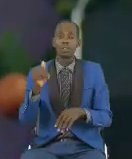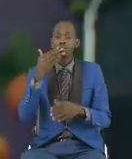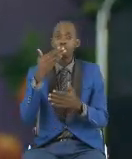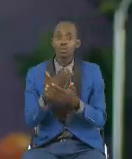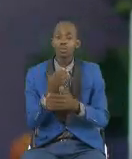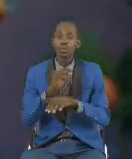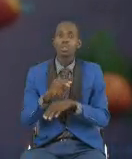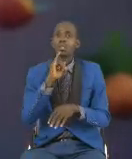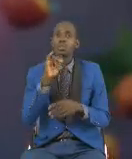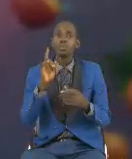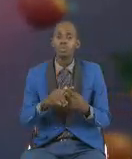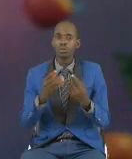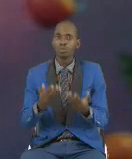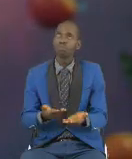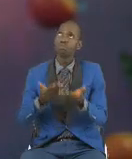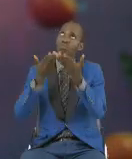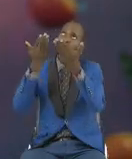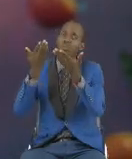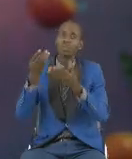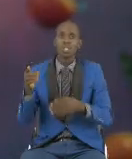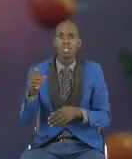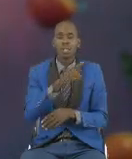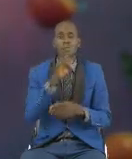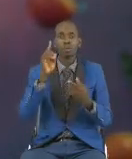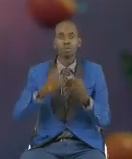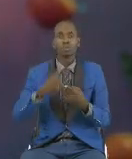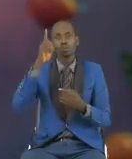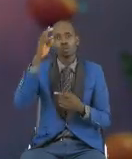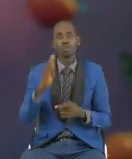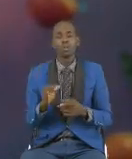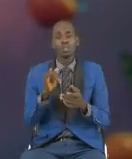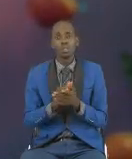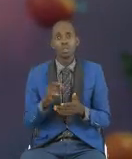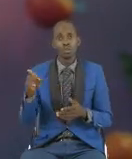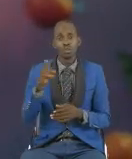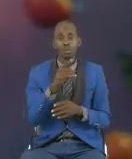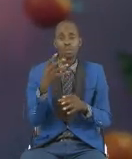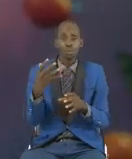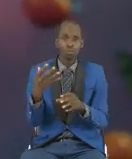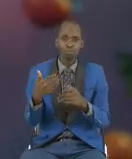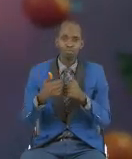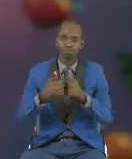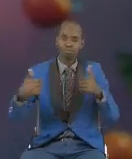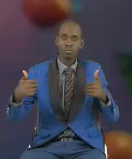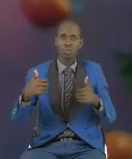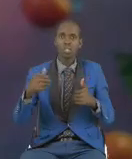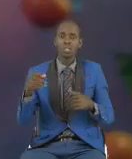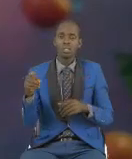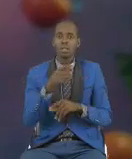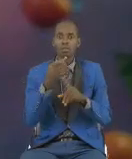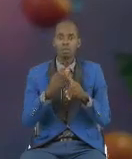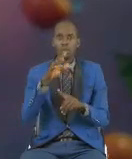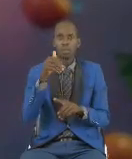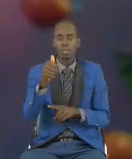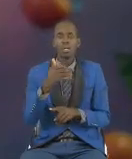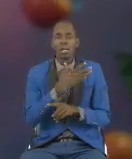them unto God, that you win them from yourself. And you make them face